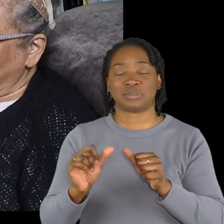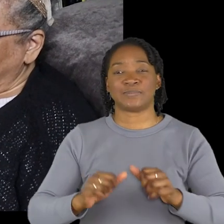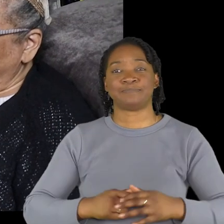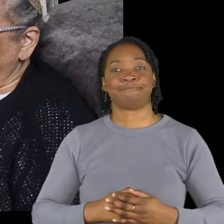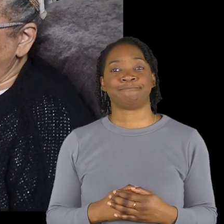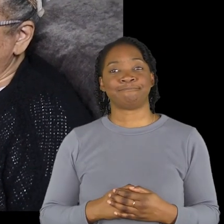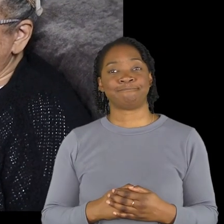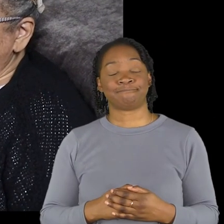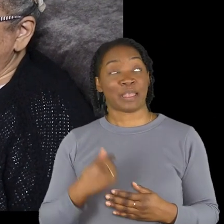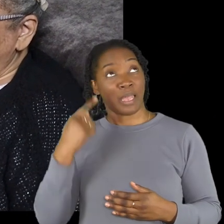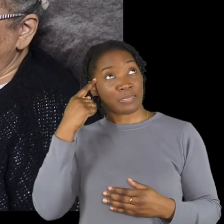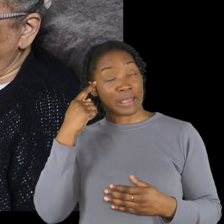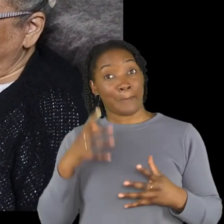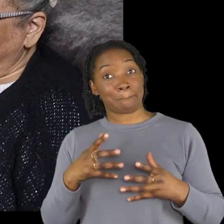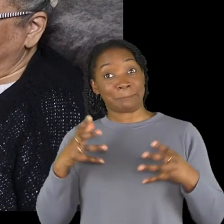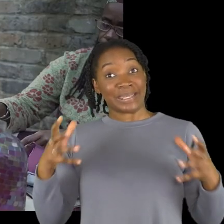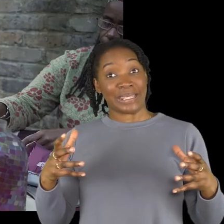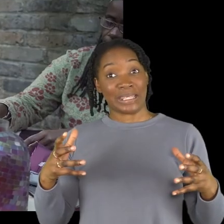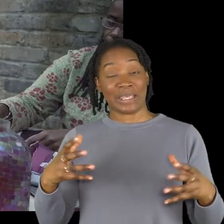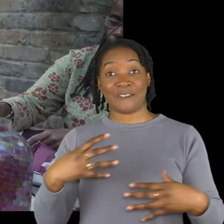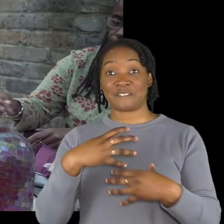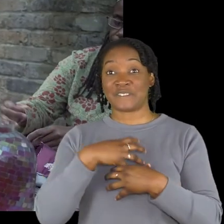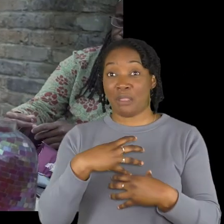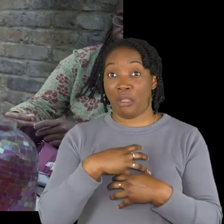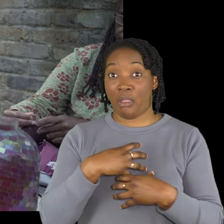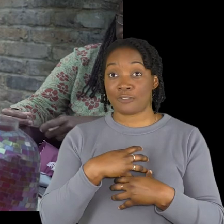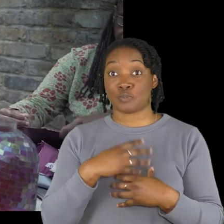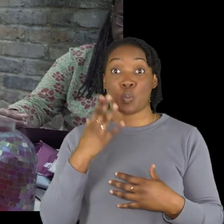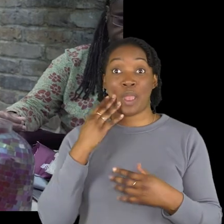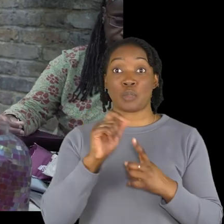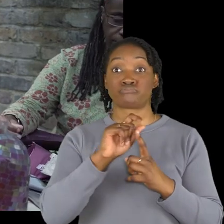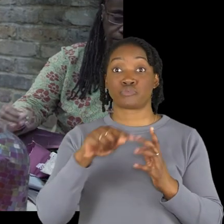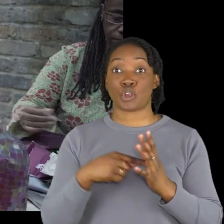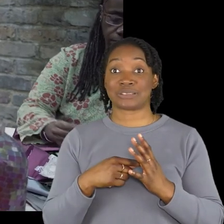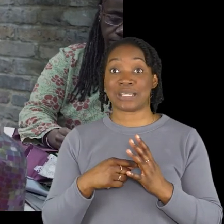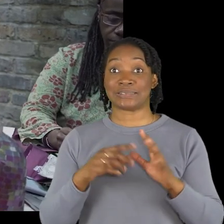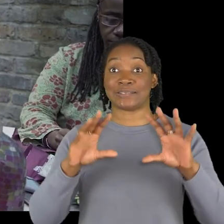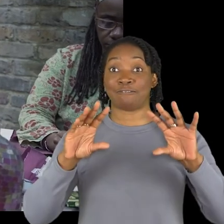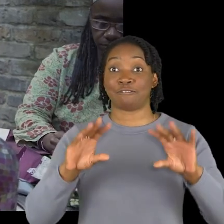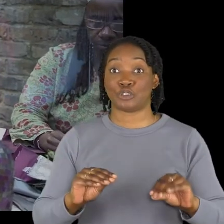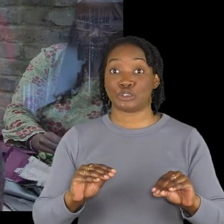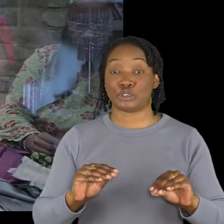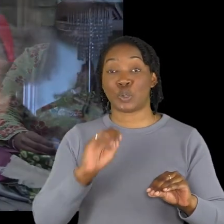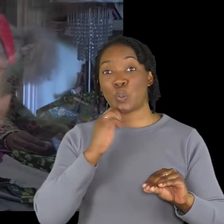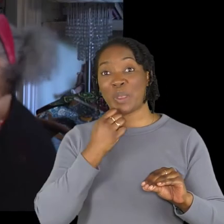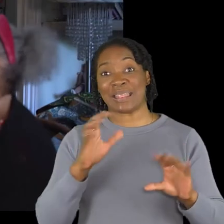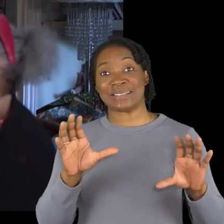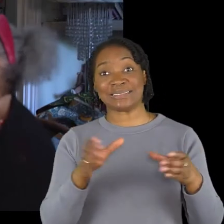Mm-hmm. And I guess my biggest fear is that when the project is over, I'll lose you